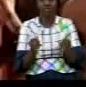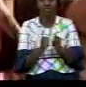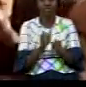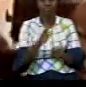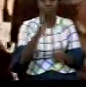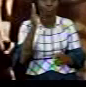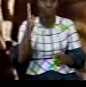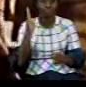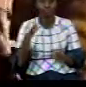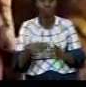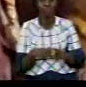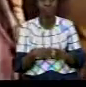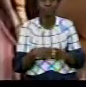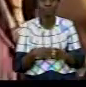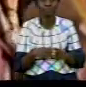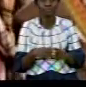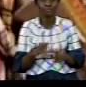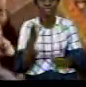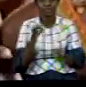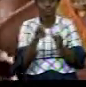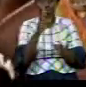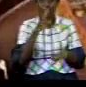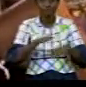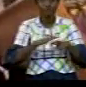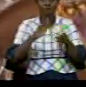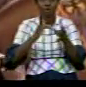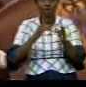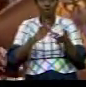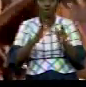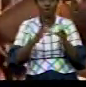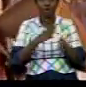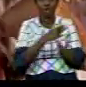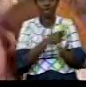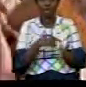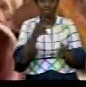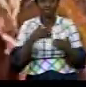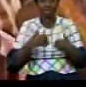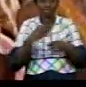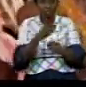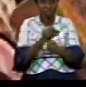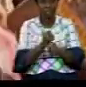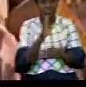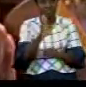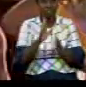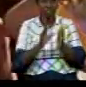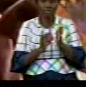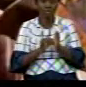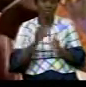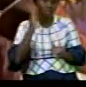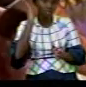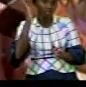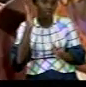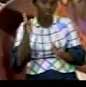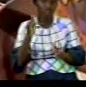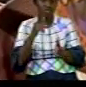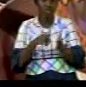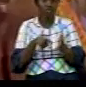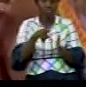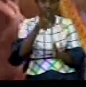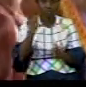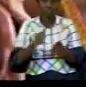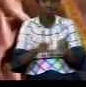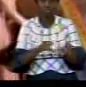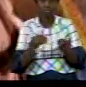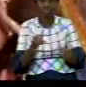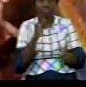celebrated if you're here online i have gotten your testimony all you have to do for us right now is to go to the comment section and